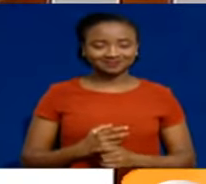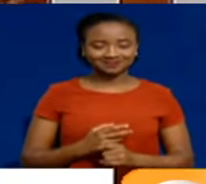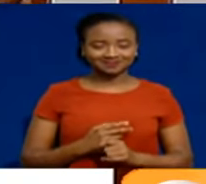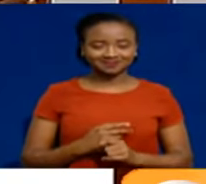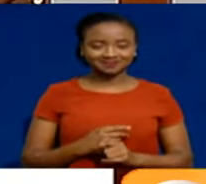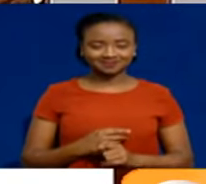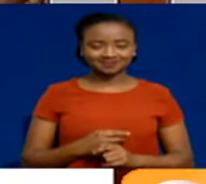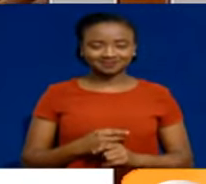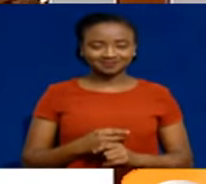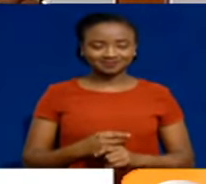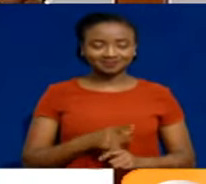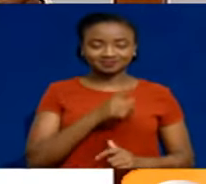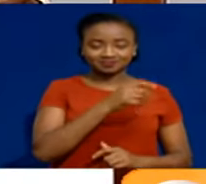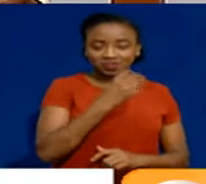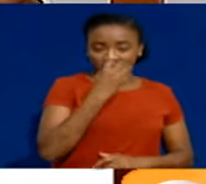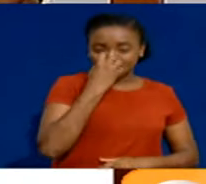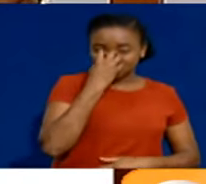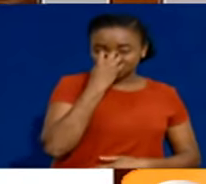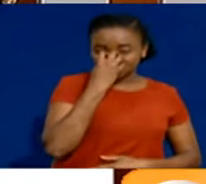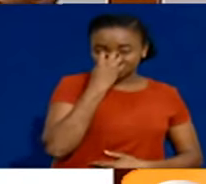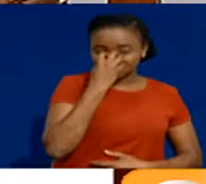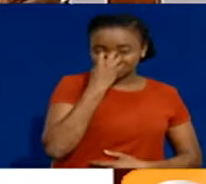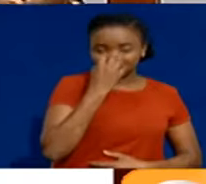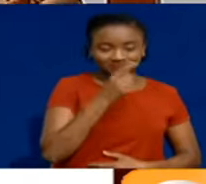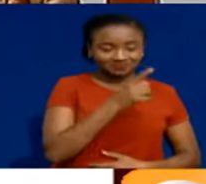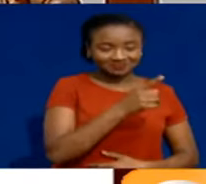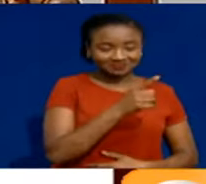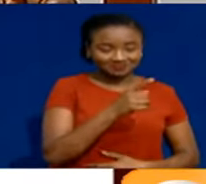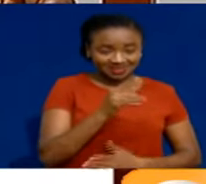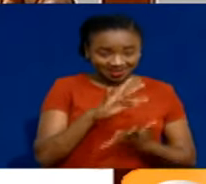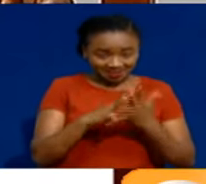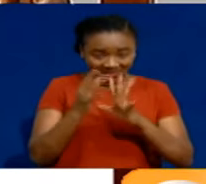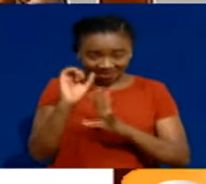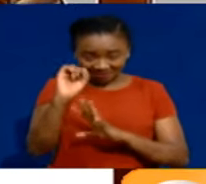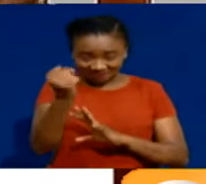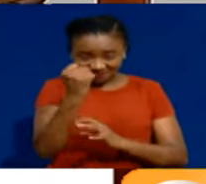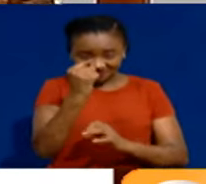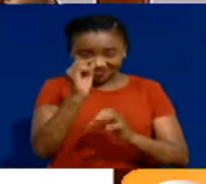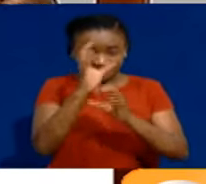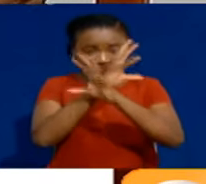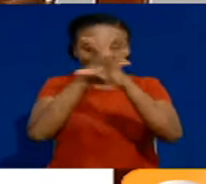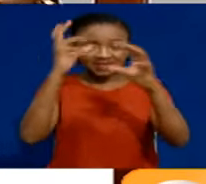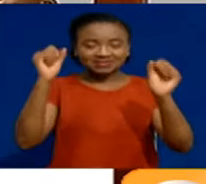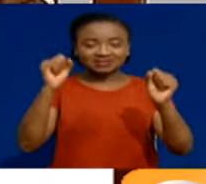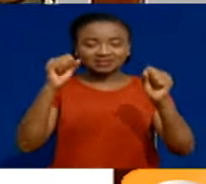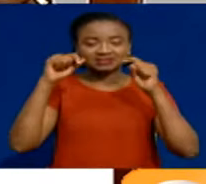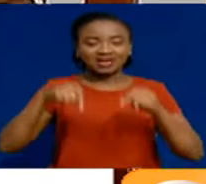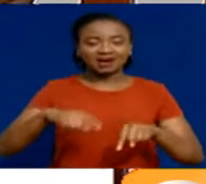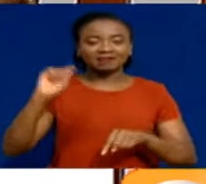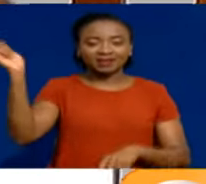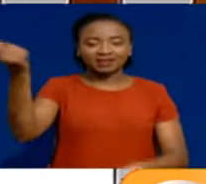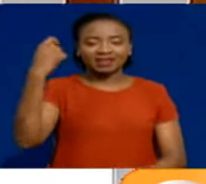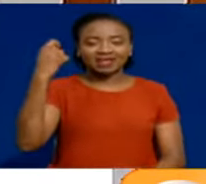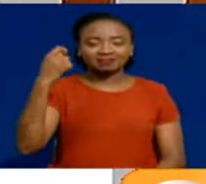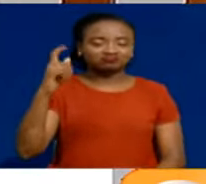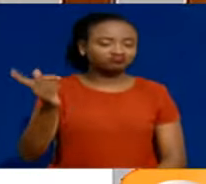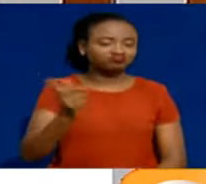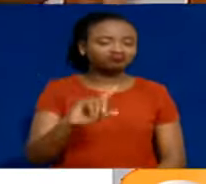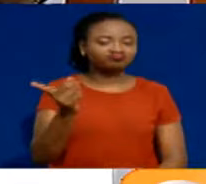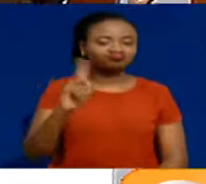2014. William Samoei Ruto will not be the fifth president of the Republic of